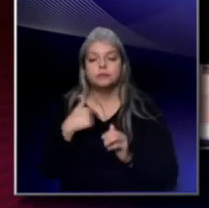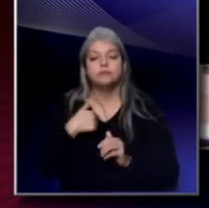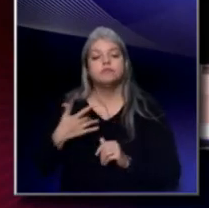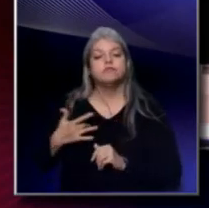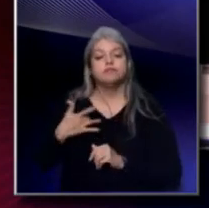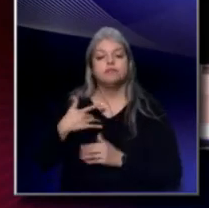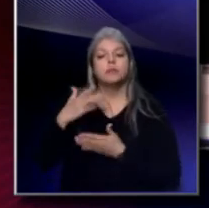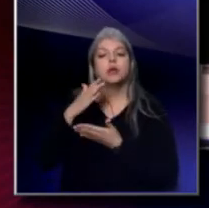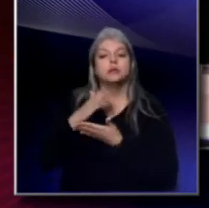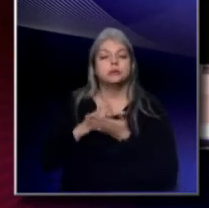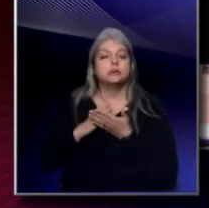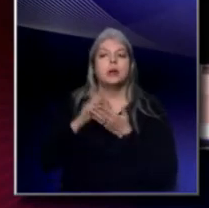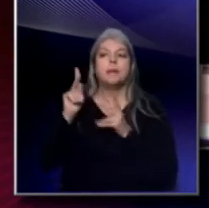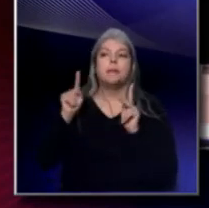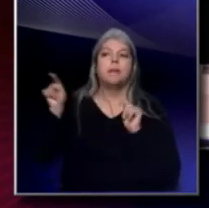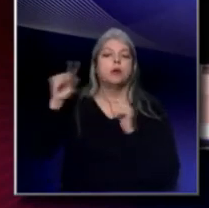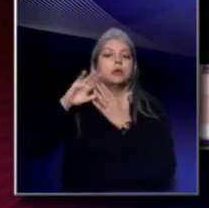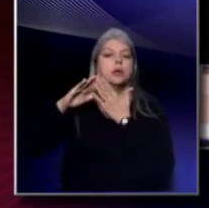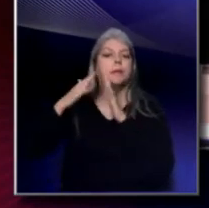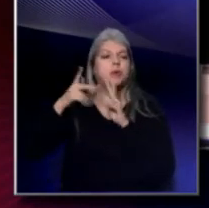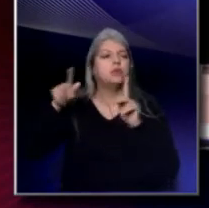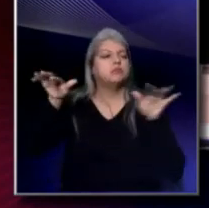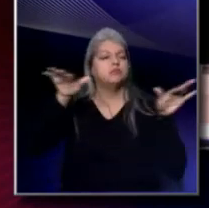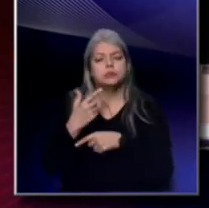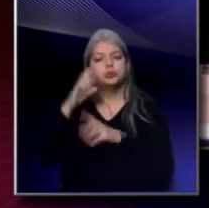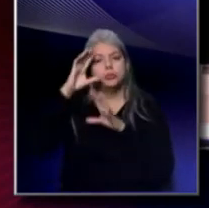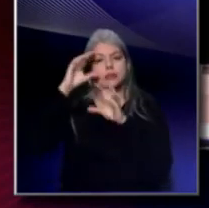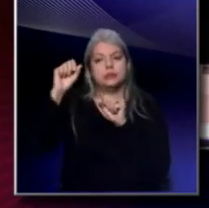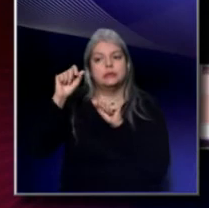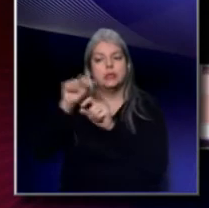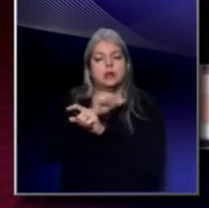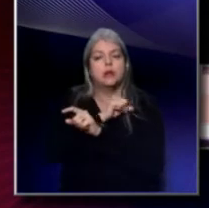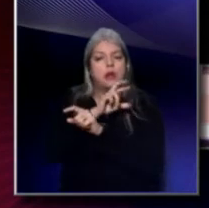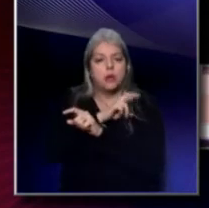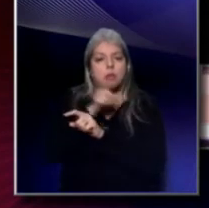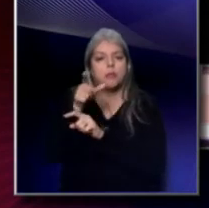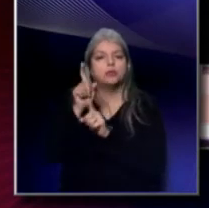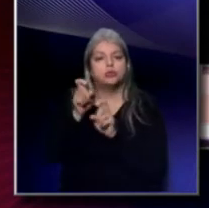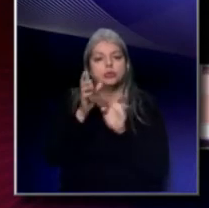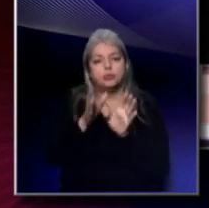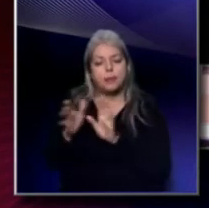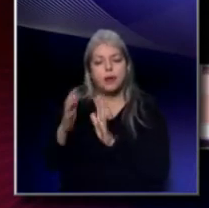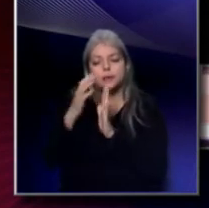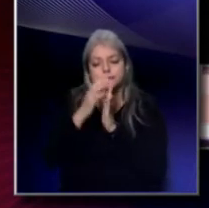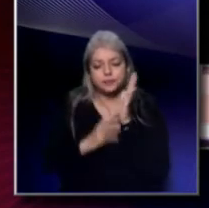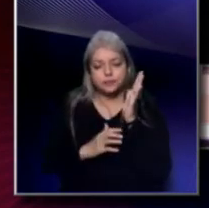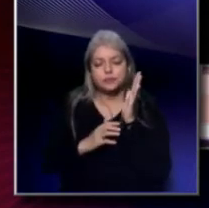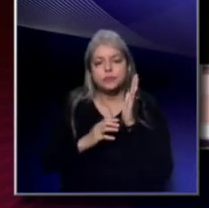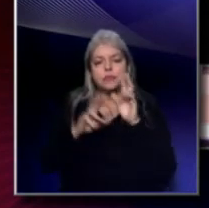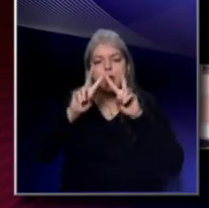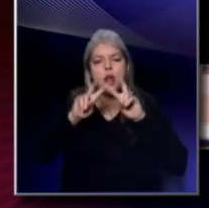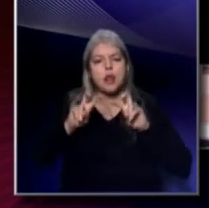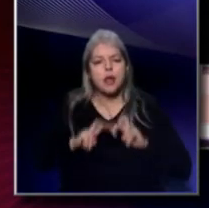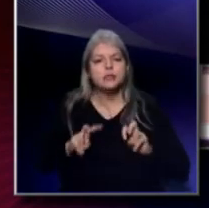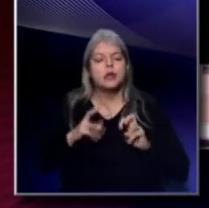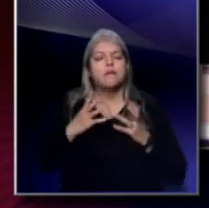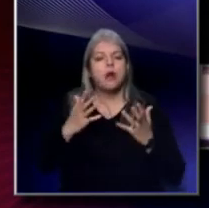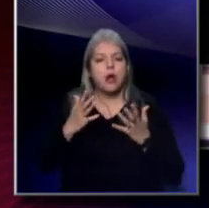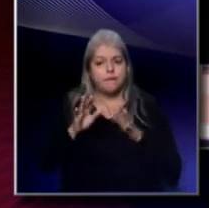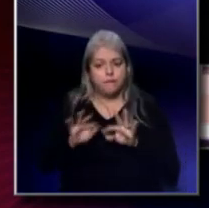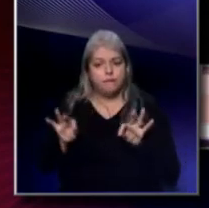some constituent feedback, along with information presented by Reichman, to prepare analysis of the feasibility